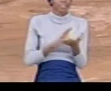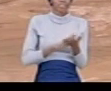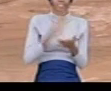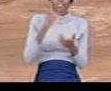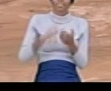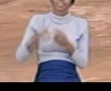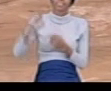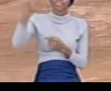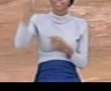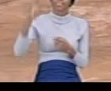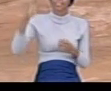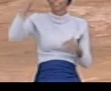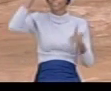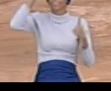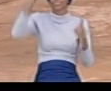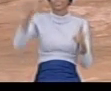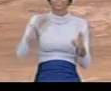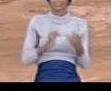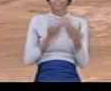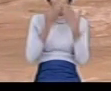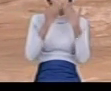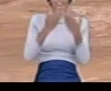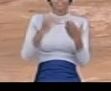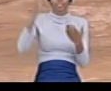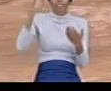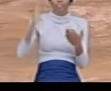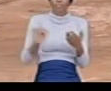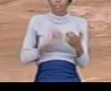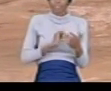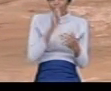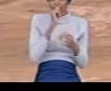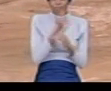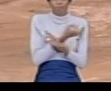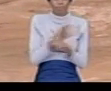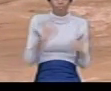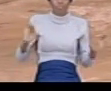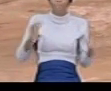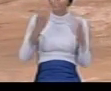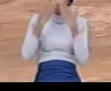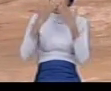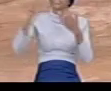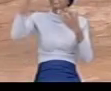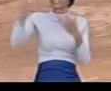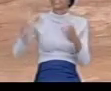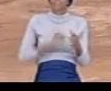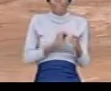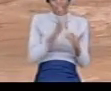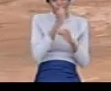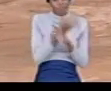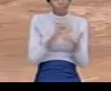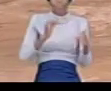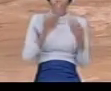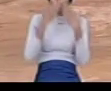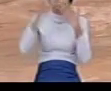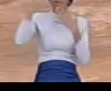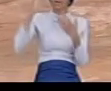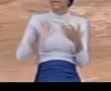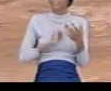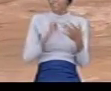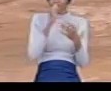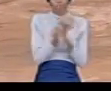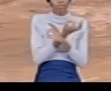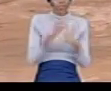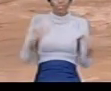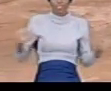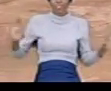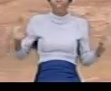to God. Thank God I'm free. Thank God I'm free. Thank God